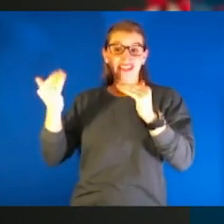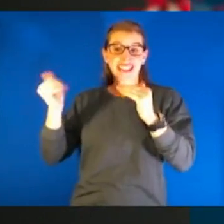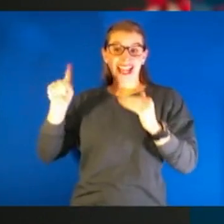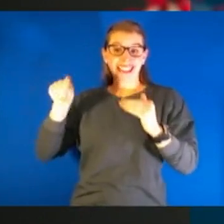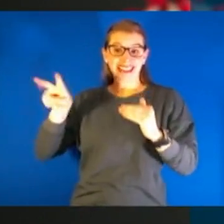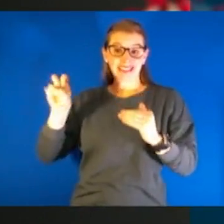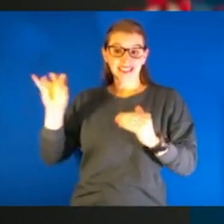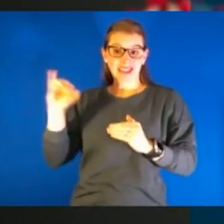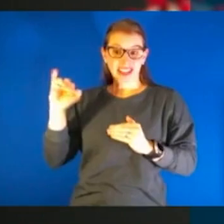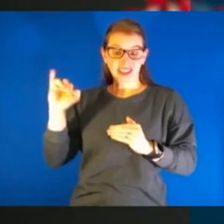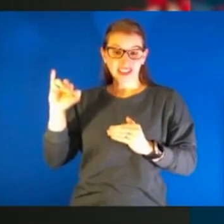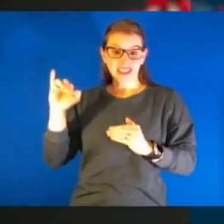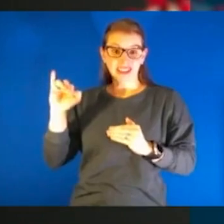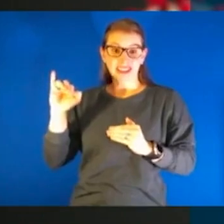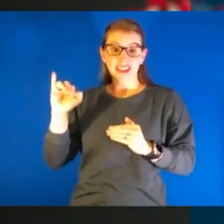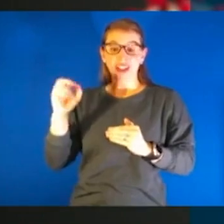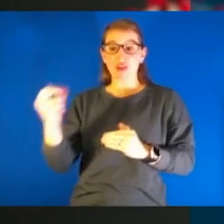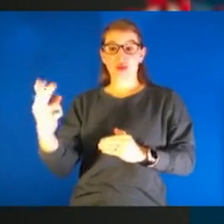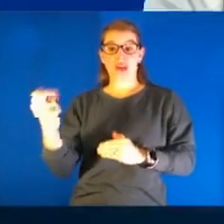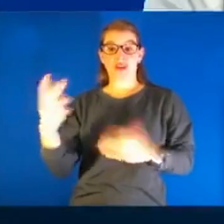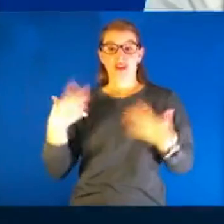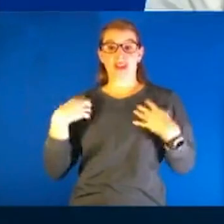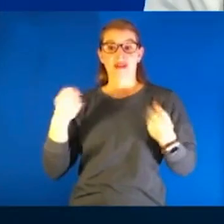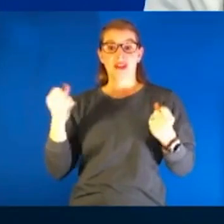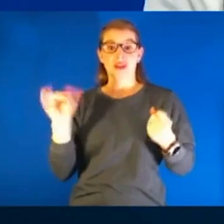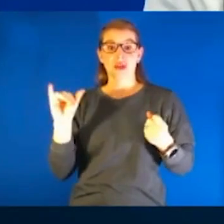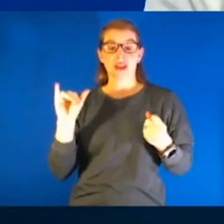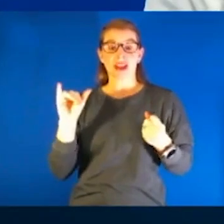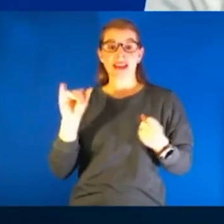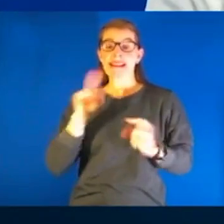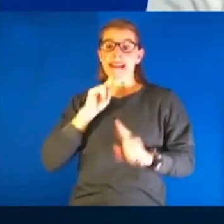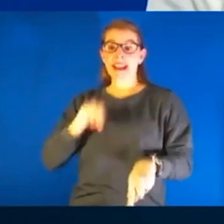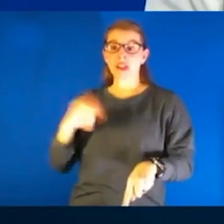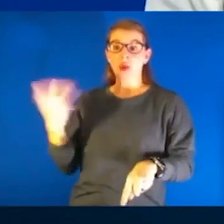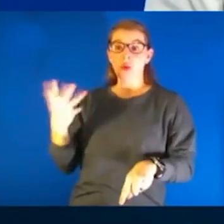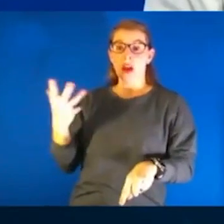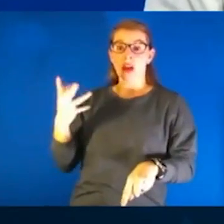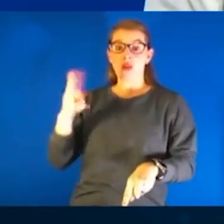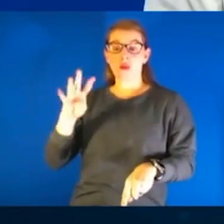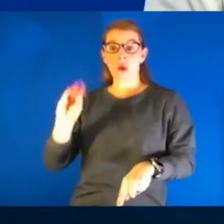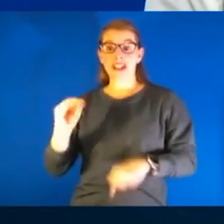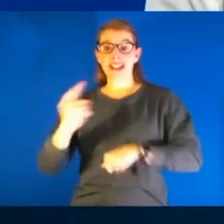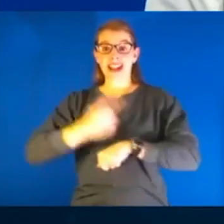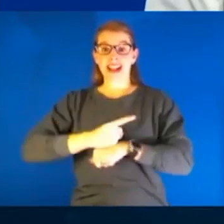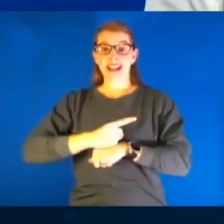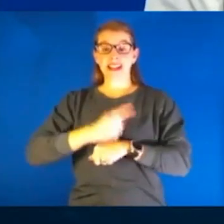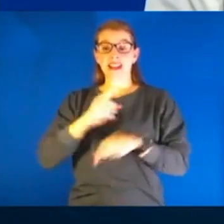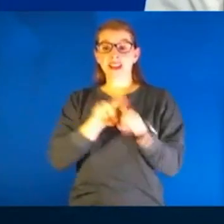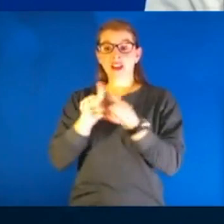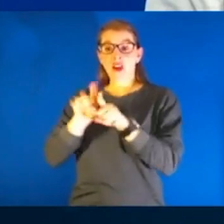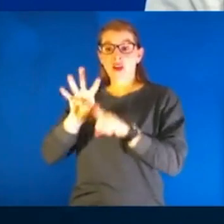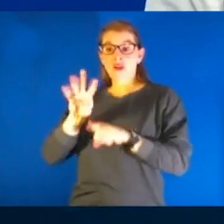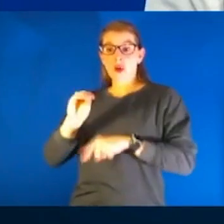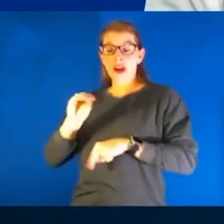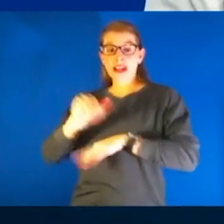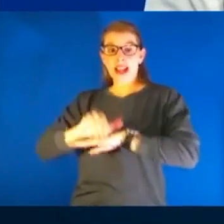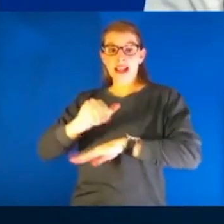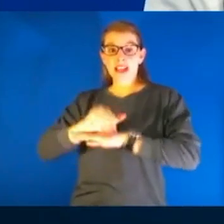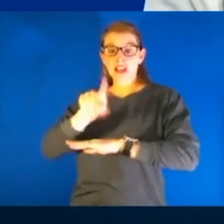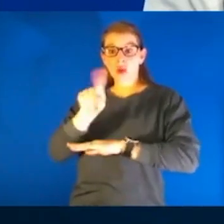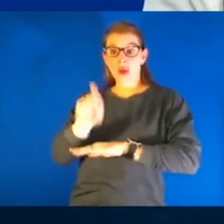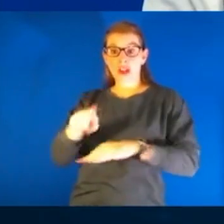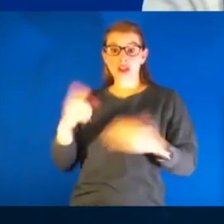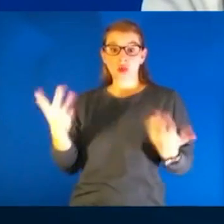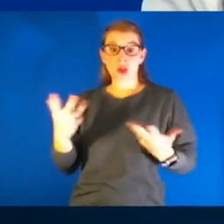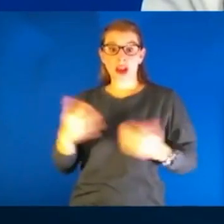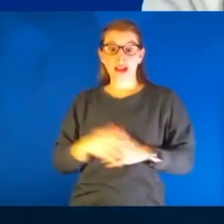recovery period as well. And Hawkeye, the answer to the riddle is 40 days and 40 nights. What's the question? I said Lent,